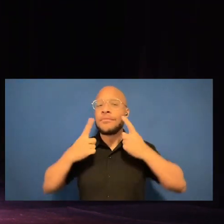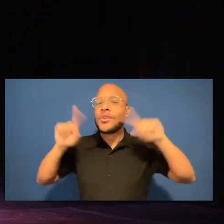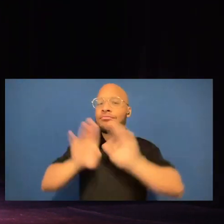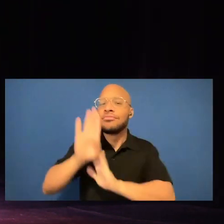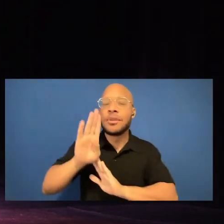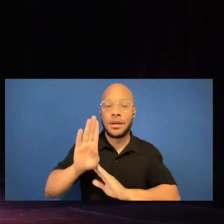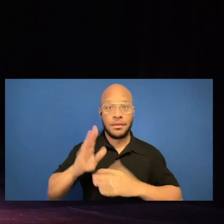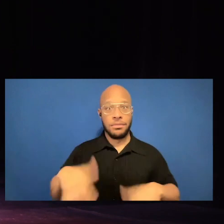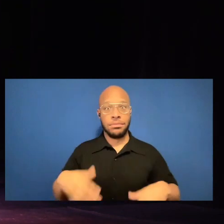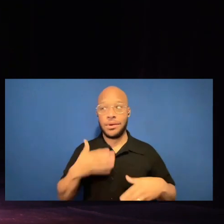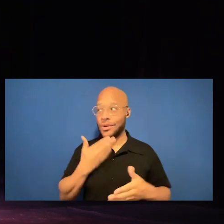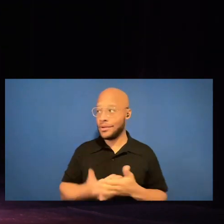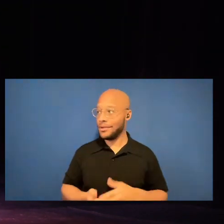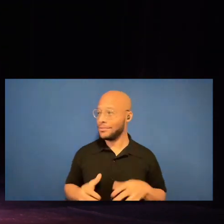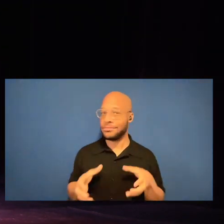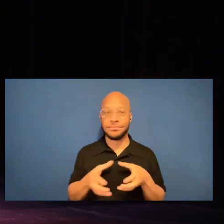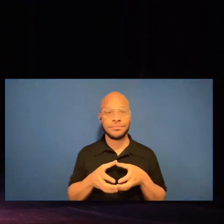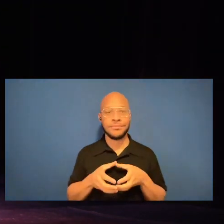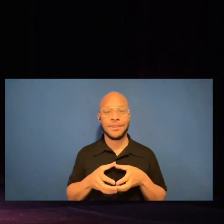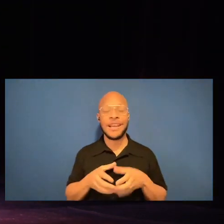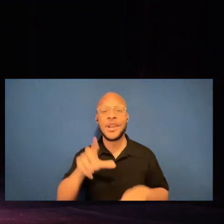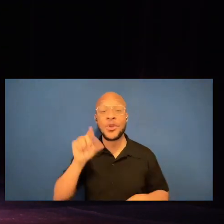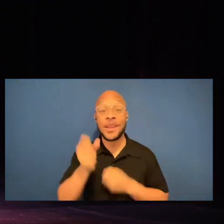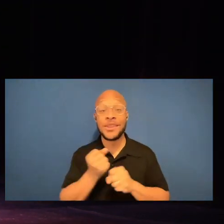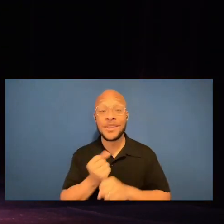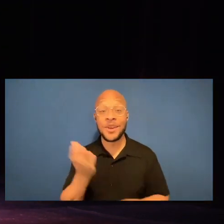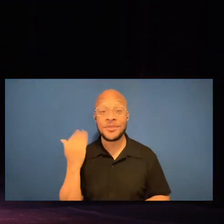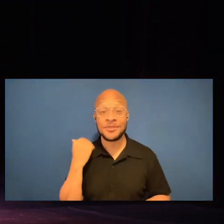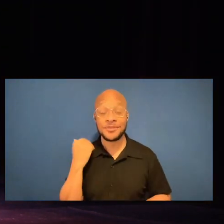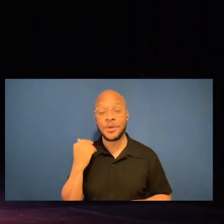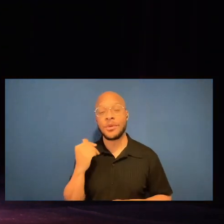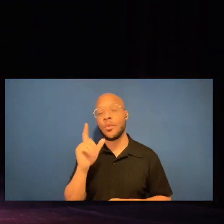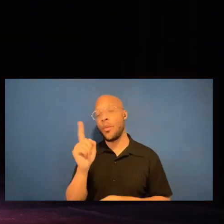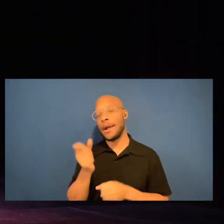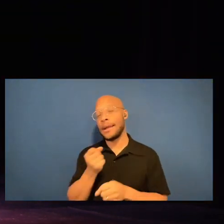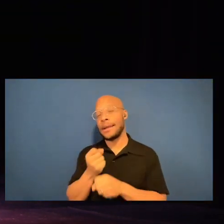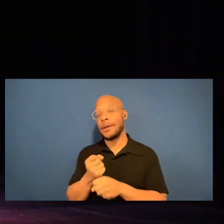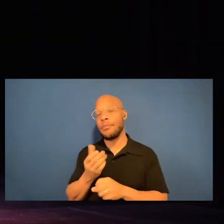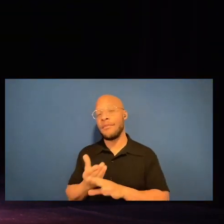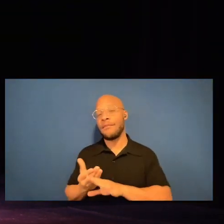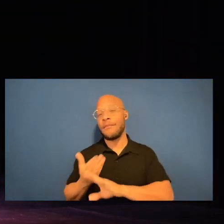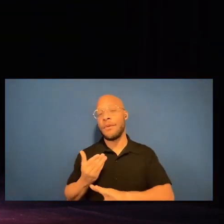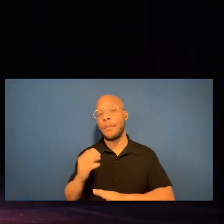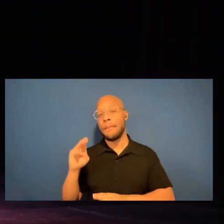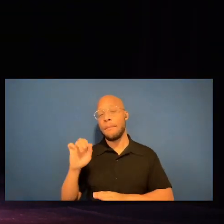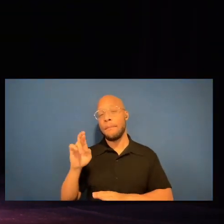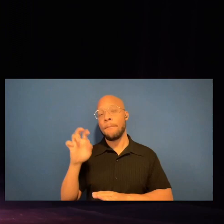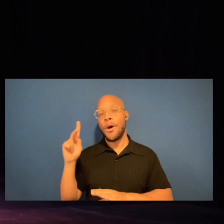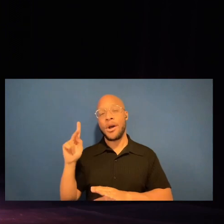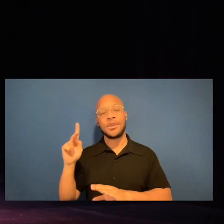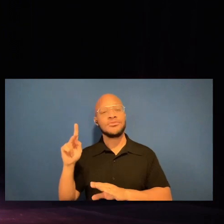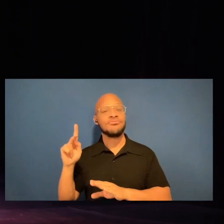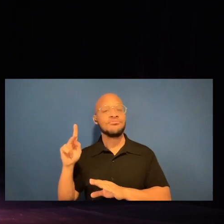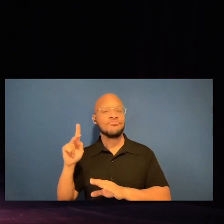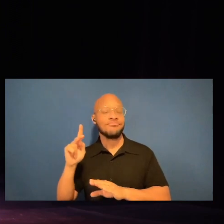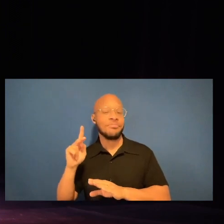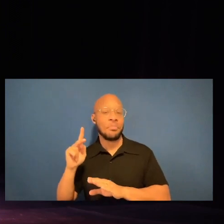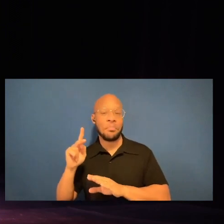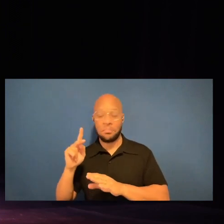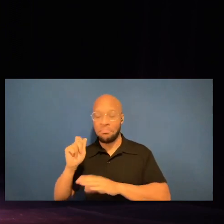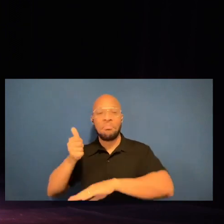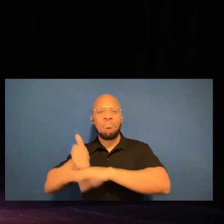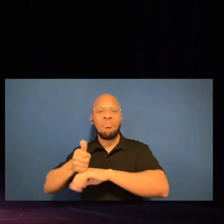20 years ago, just 1 year before Mark birthed this dream, the Under the Radar Festival, I